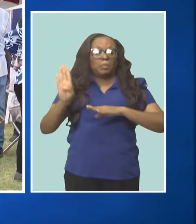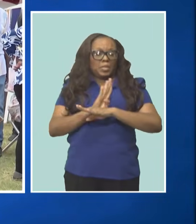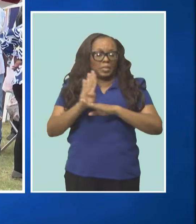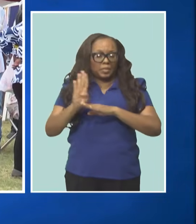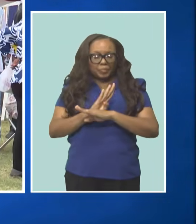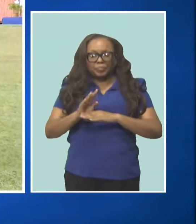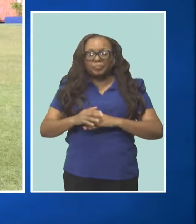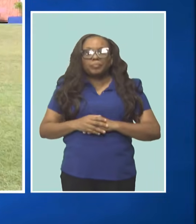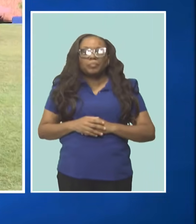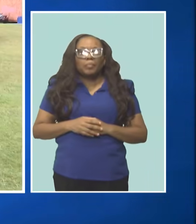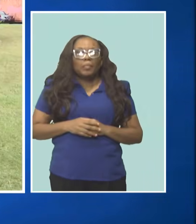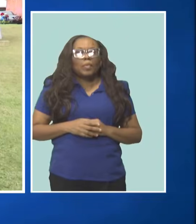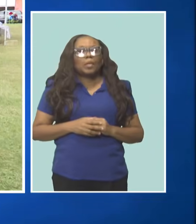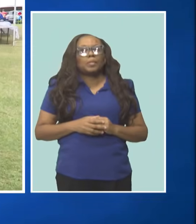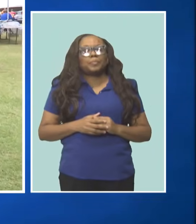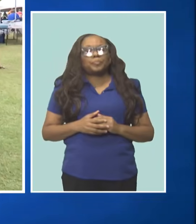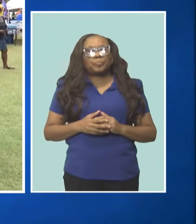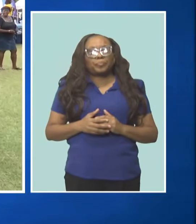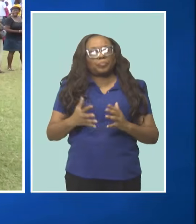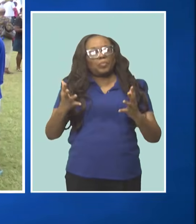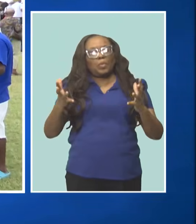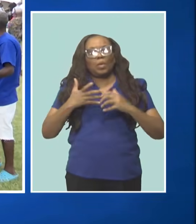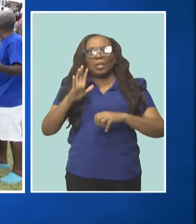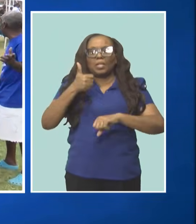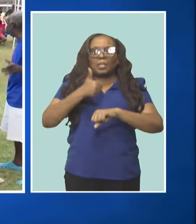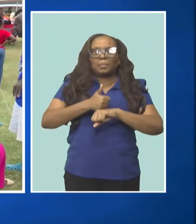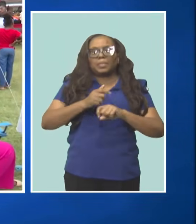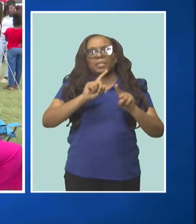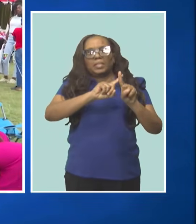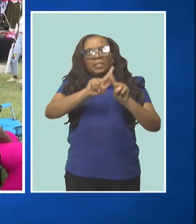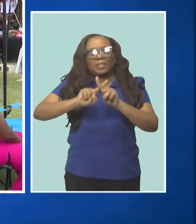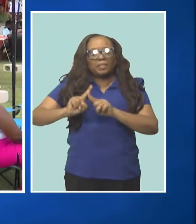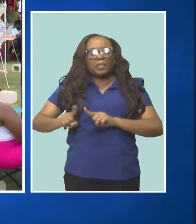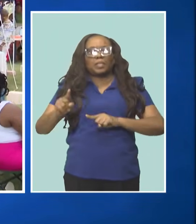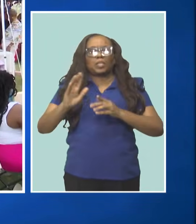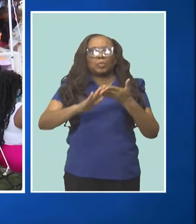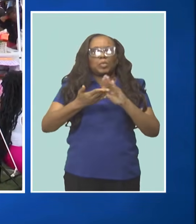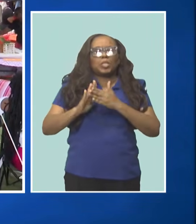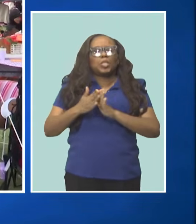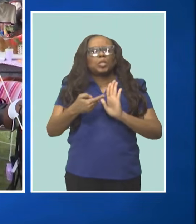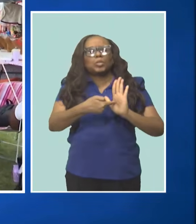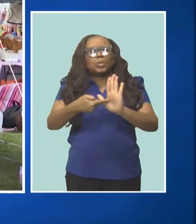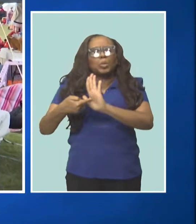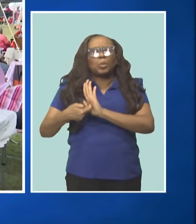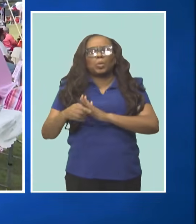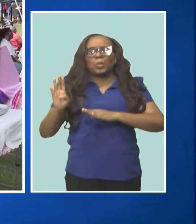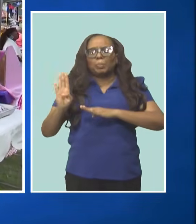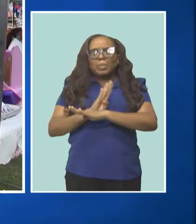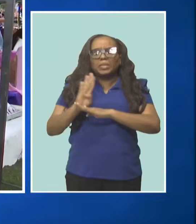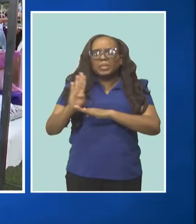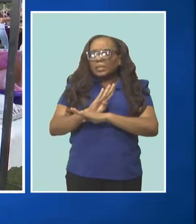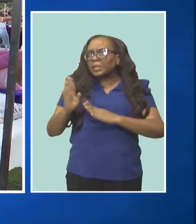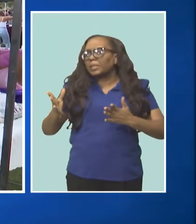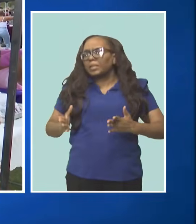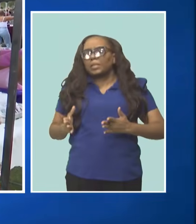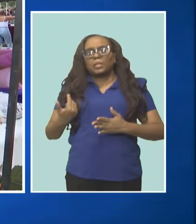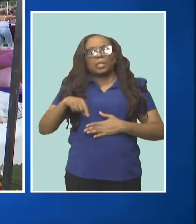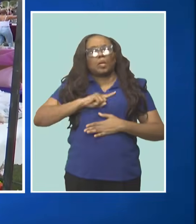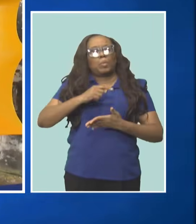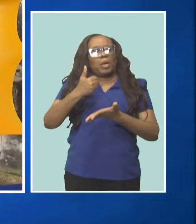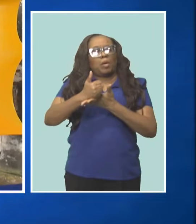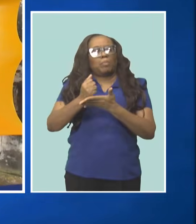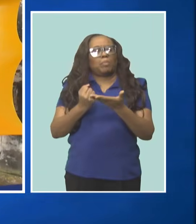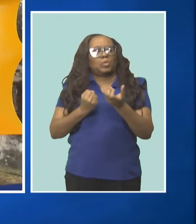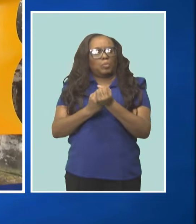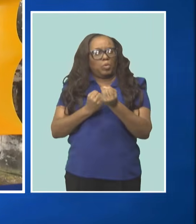the stakeholders into the different communities, along with showcasing the businesses from the different parishes that we would have financed. But from